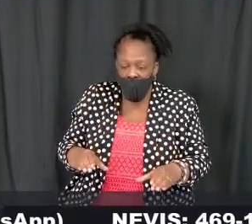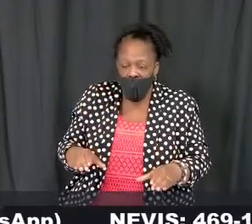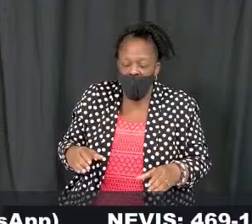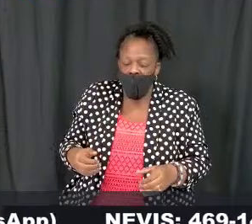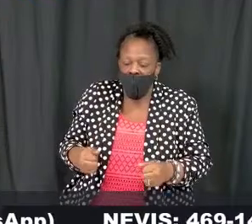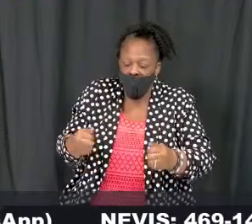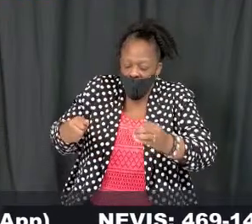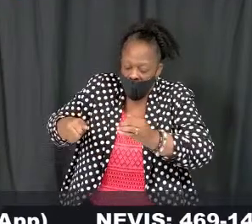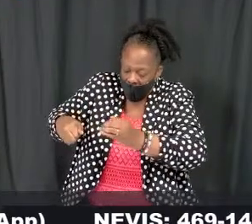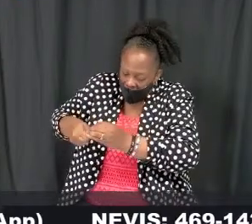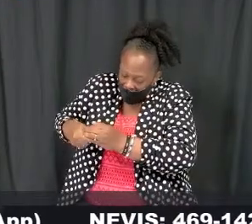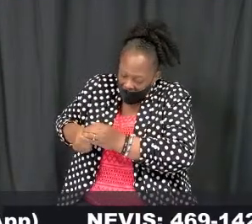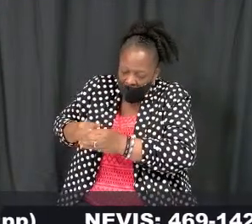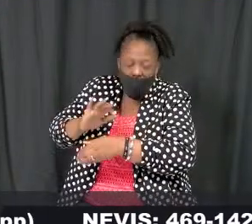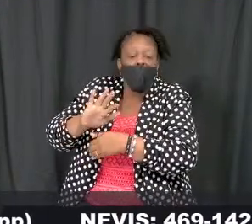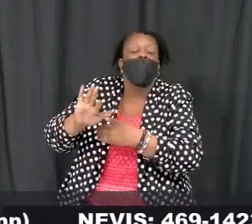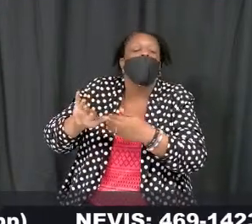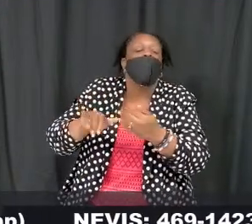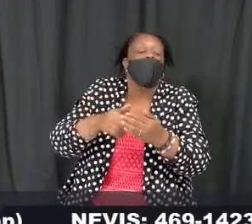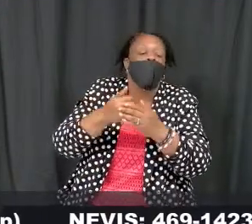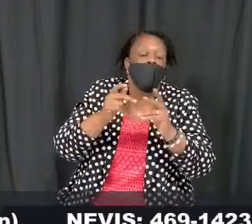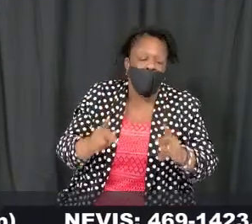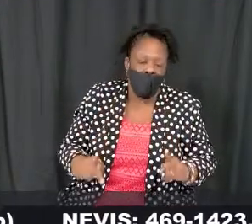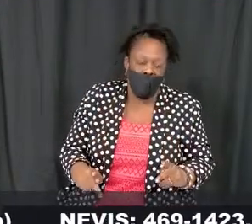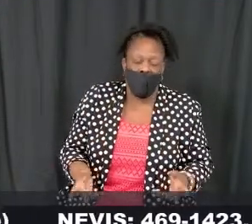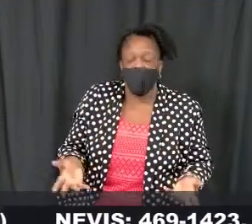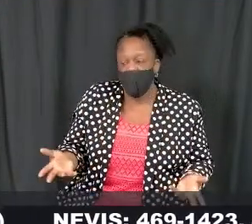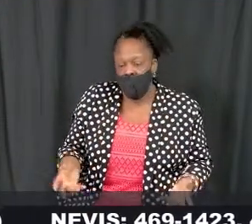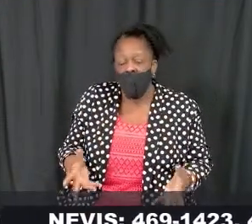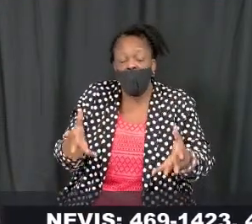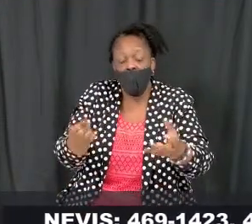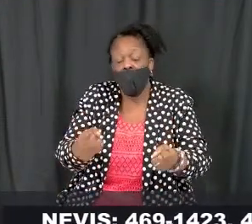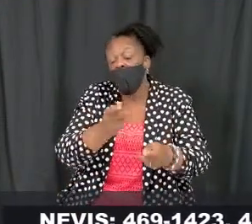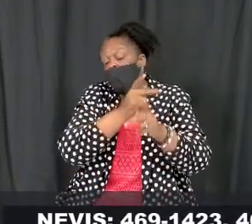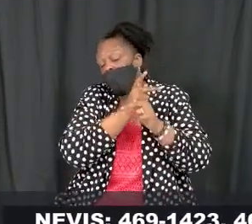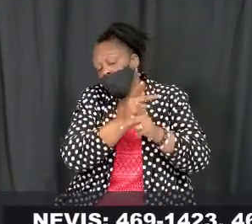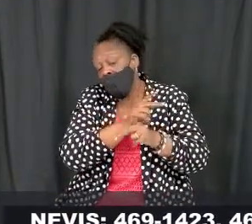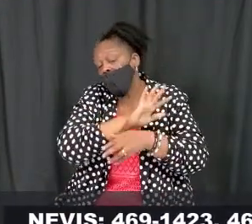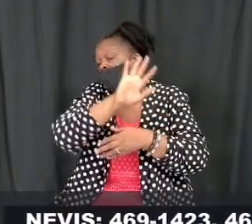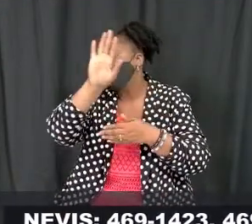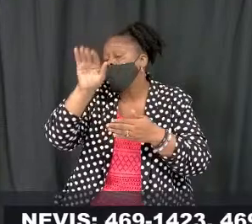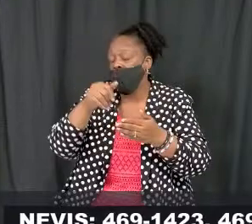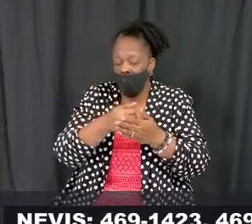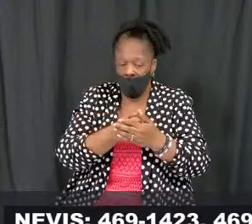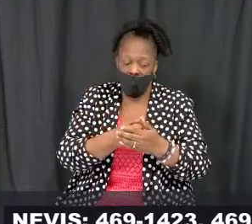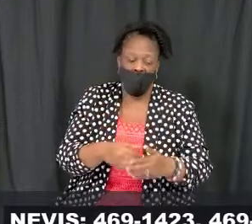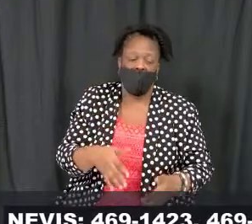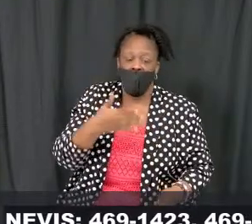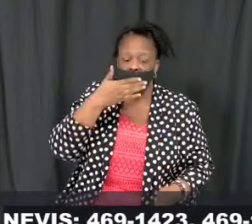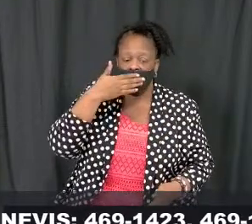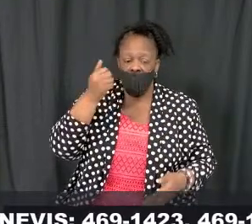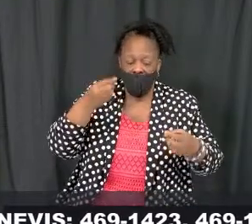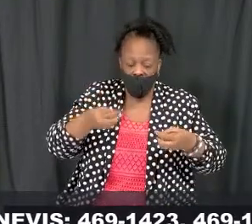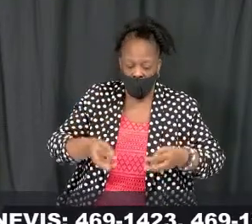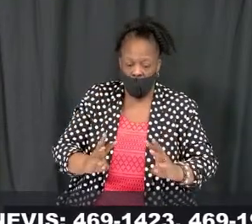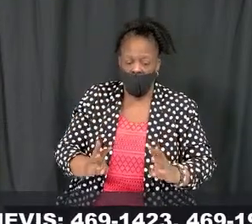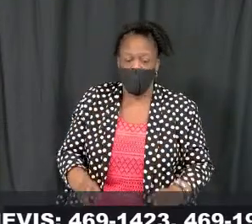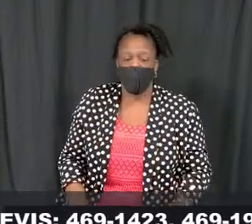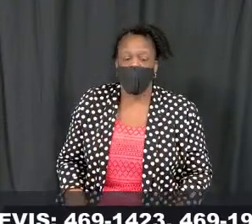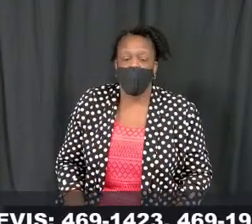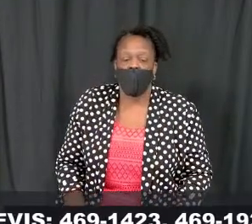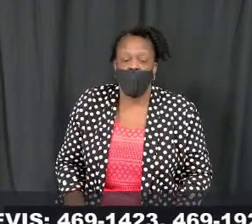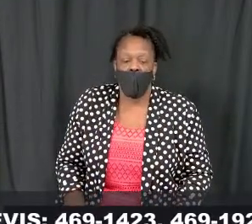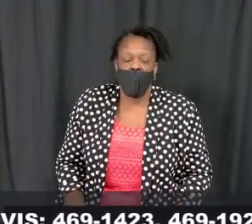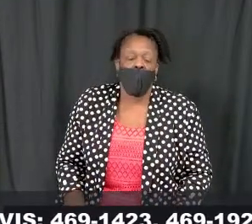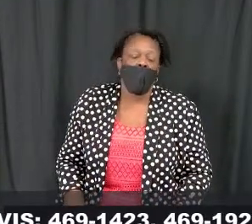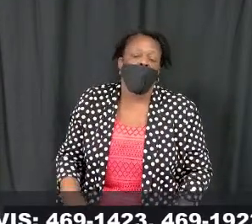to ensure that we protect everyone to the fullest extent. We welcome your